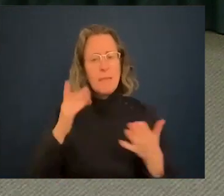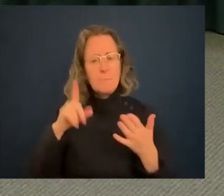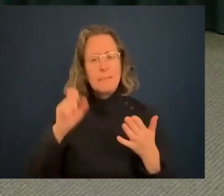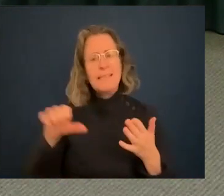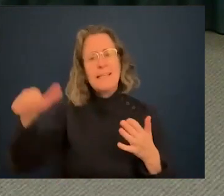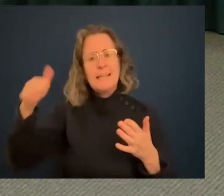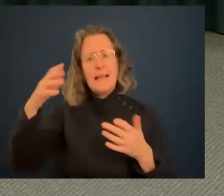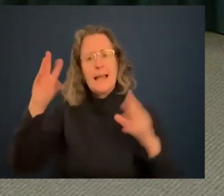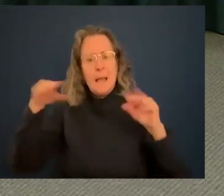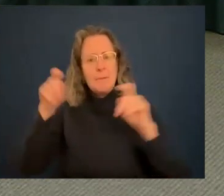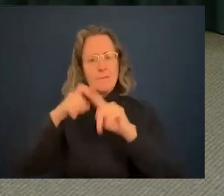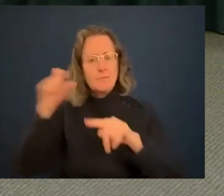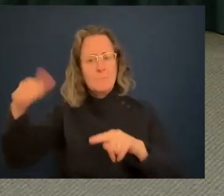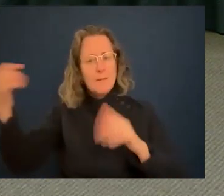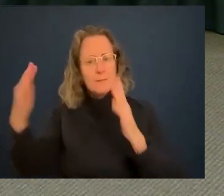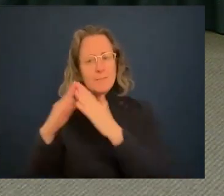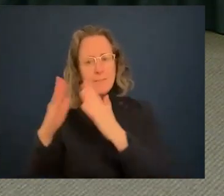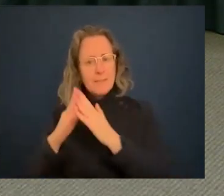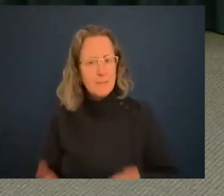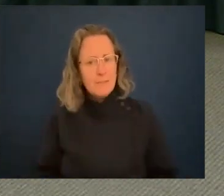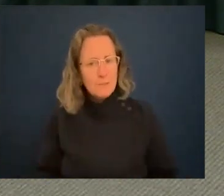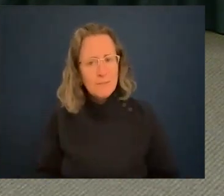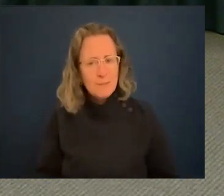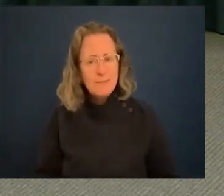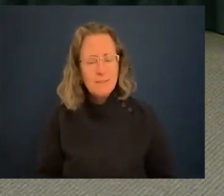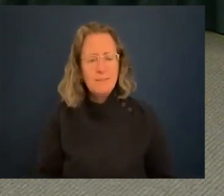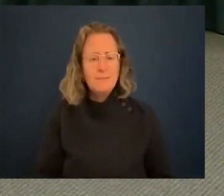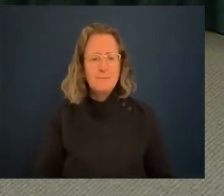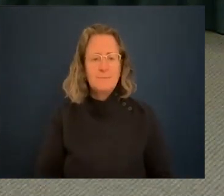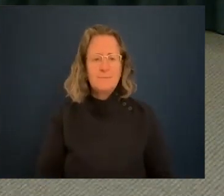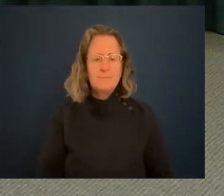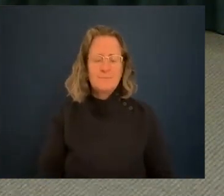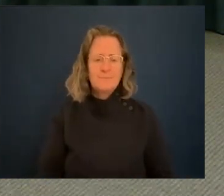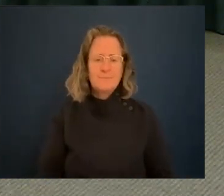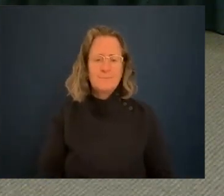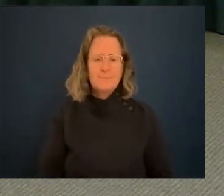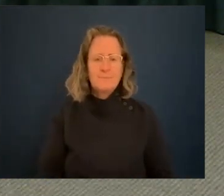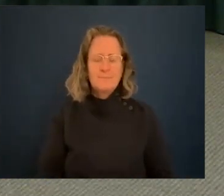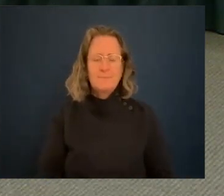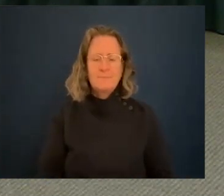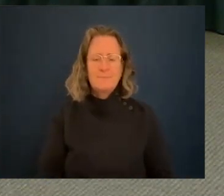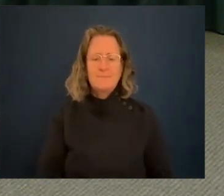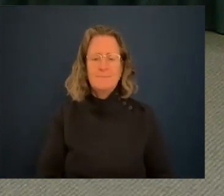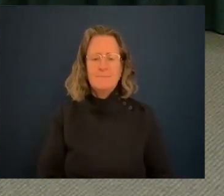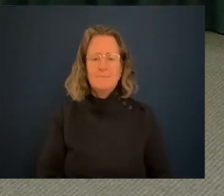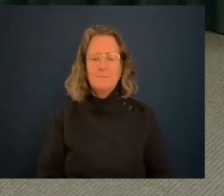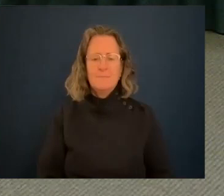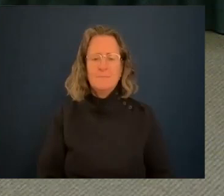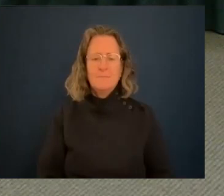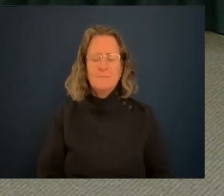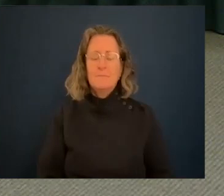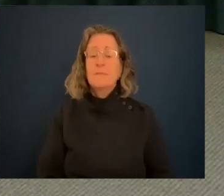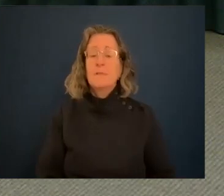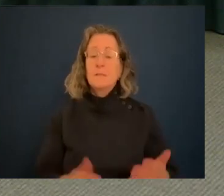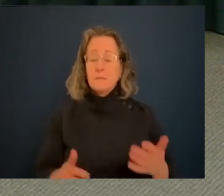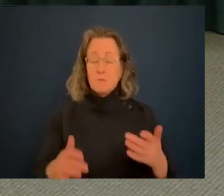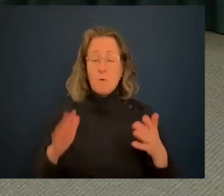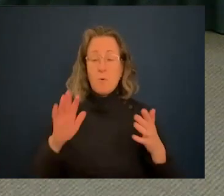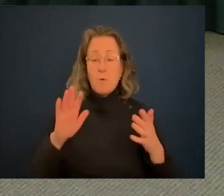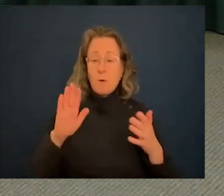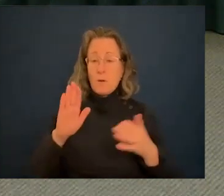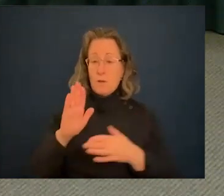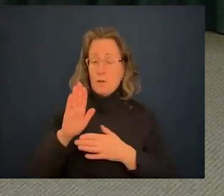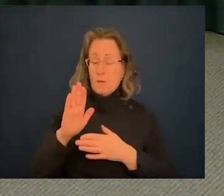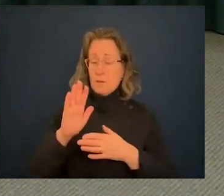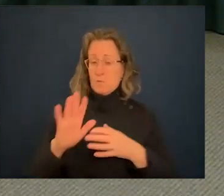I I guess I the language here that you're using with the guarantee is somewhat